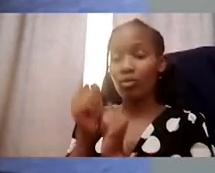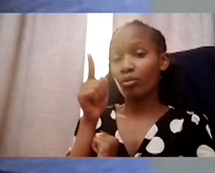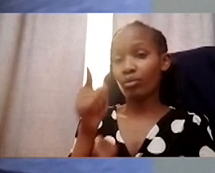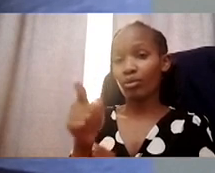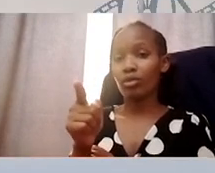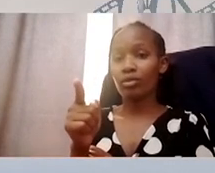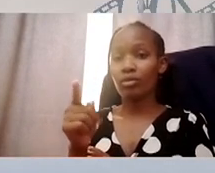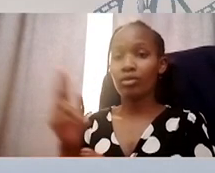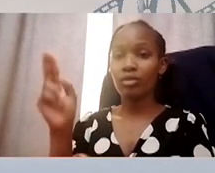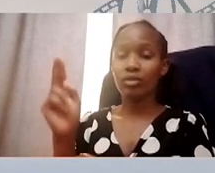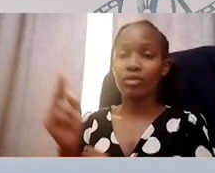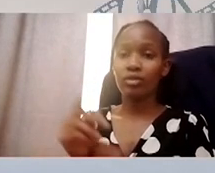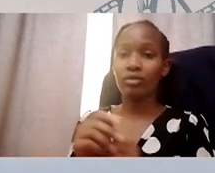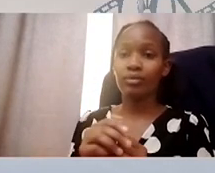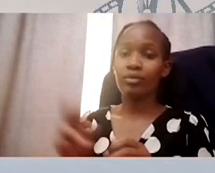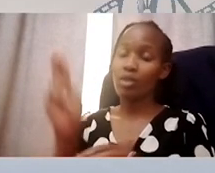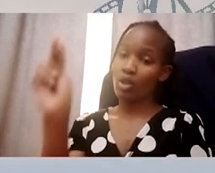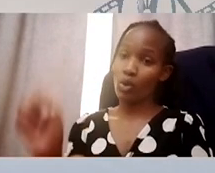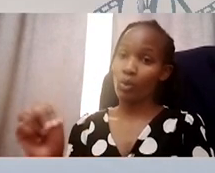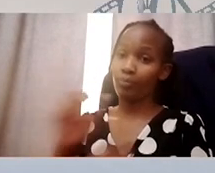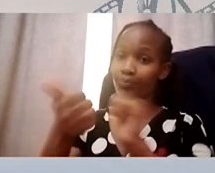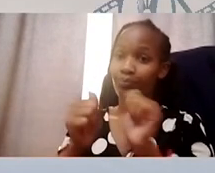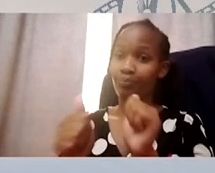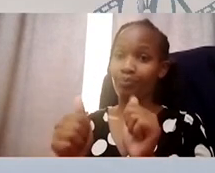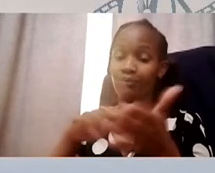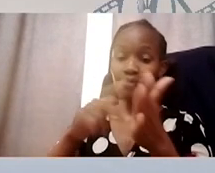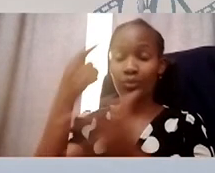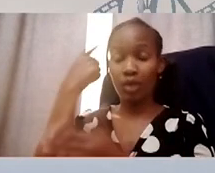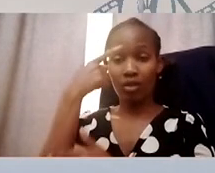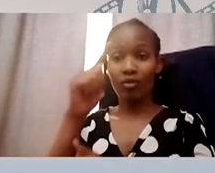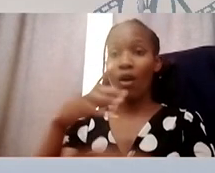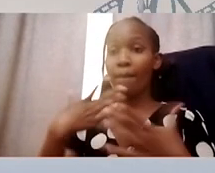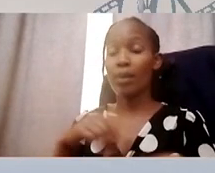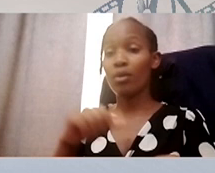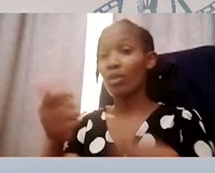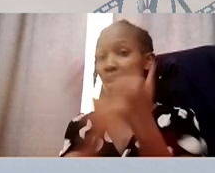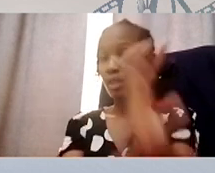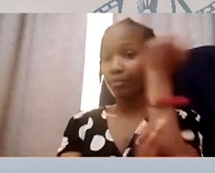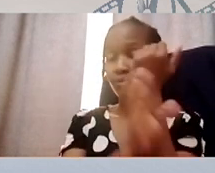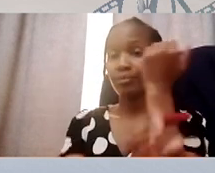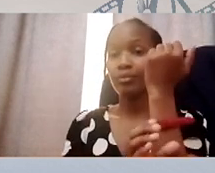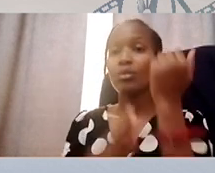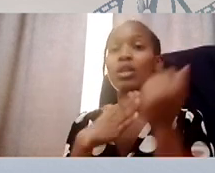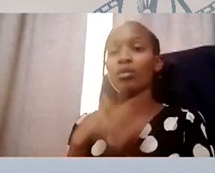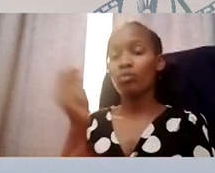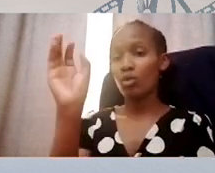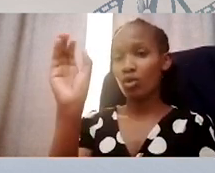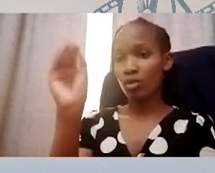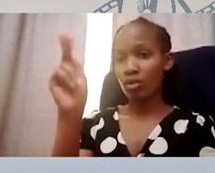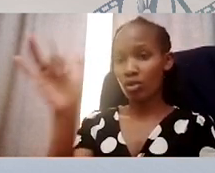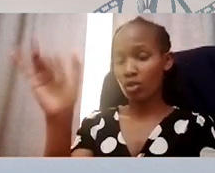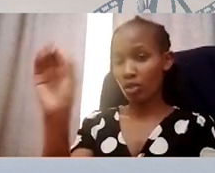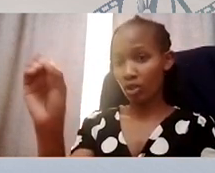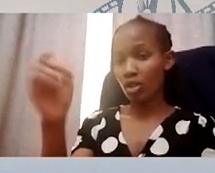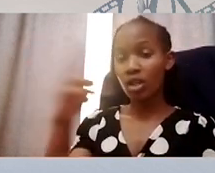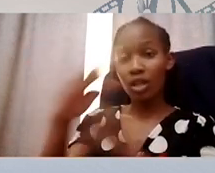an athletics project for refugees. Are you hoping to make it to Tokyo in 2021 for the Olympics?